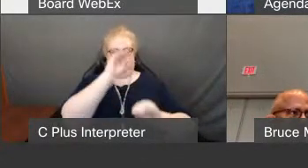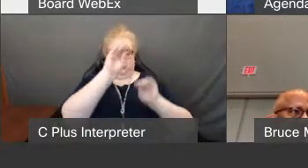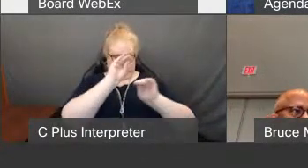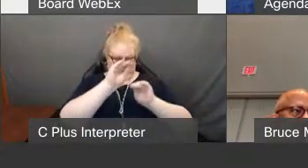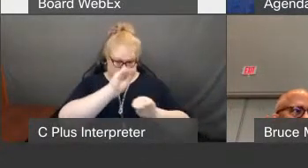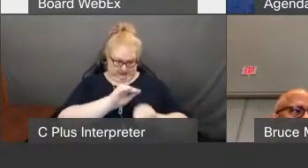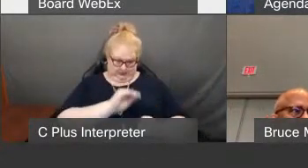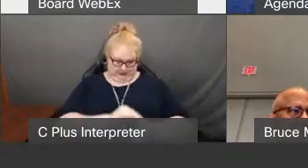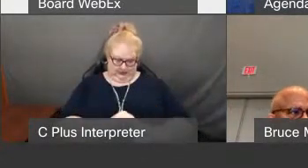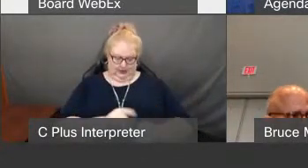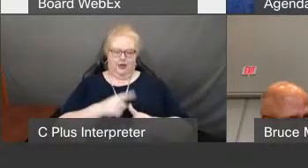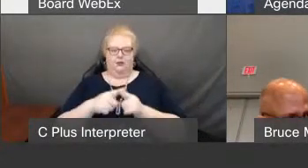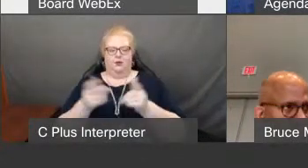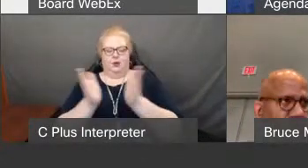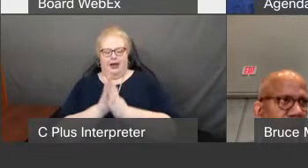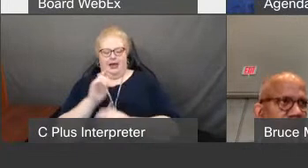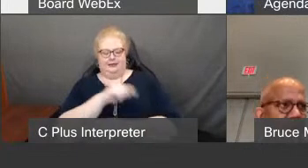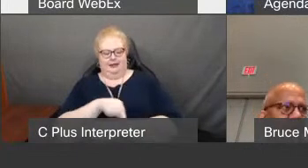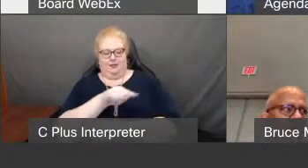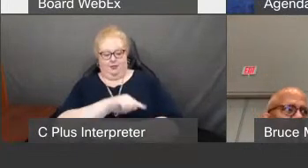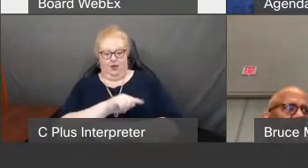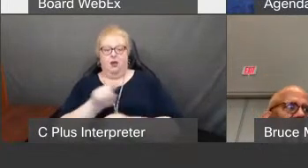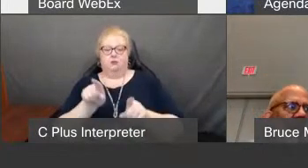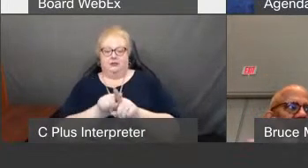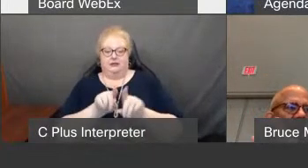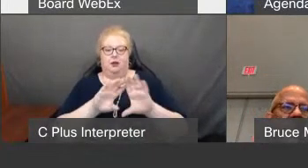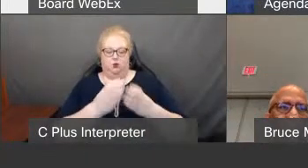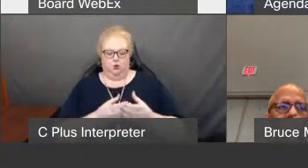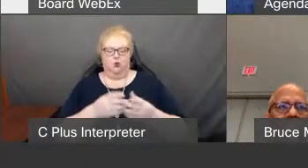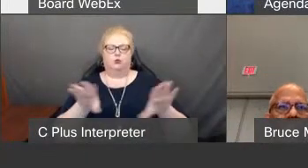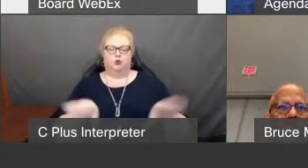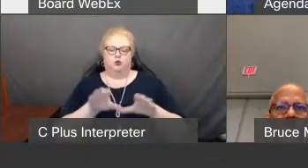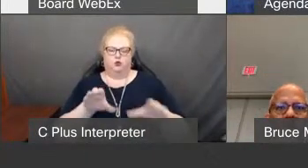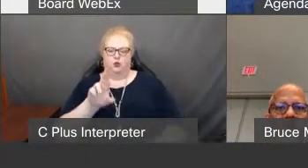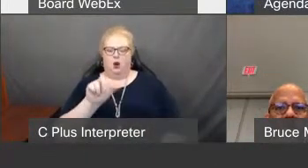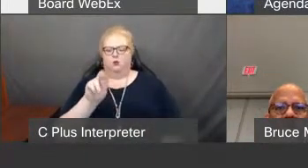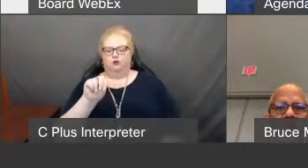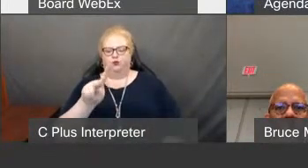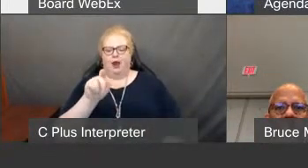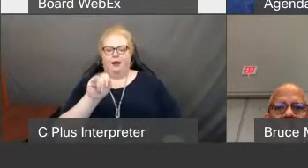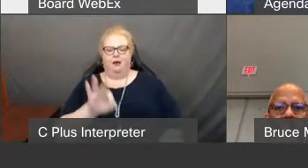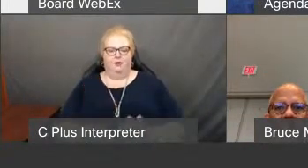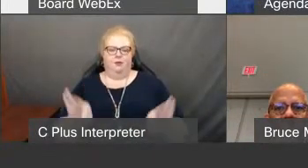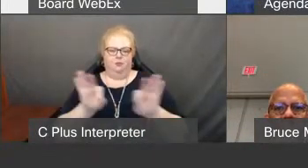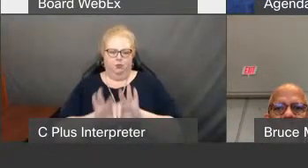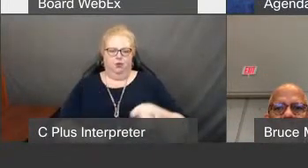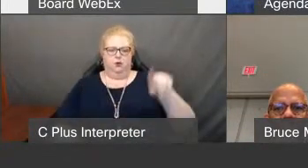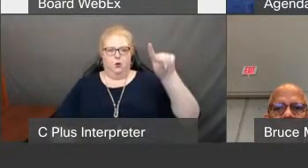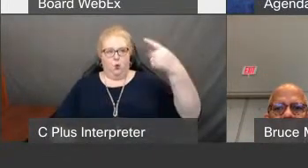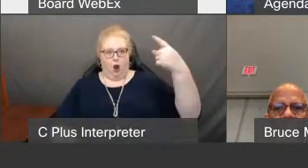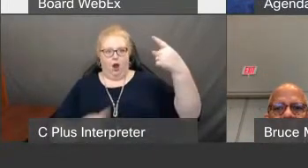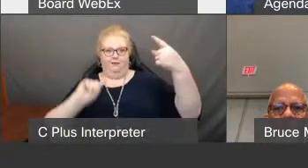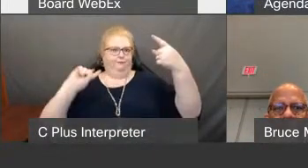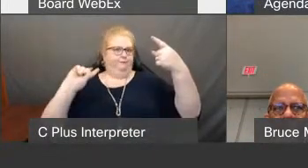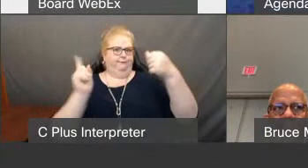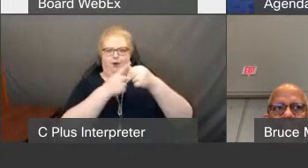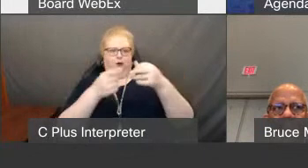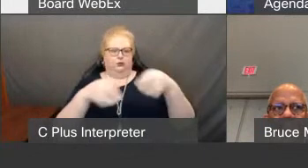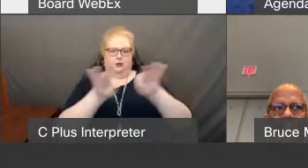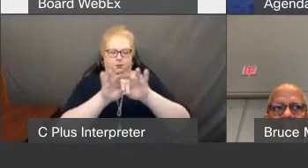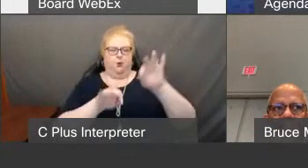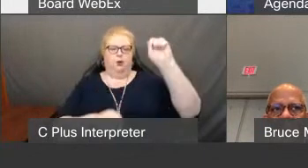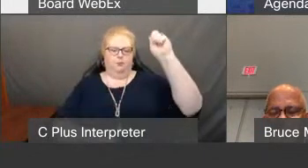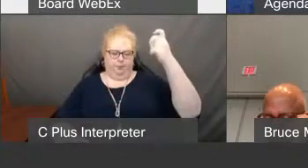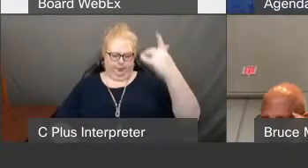go in and actually rank all of those in degrees of importance from 1 through 12. So the highest being 1, the lowest being 12. And then we